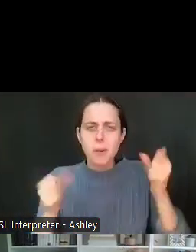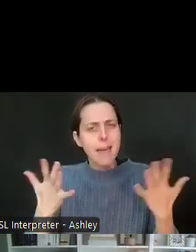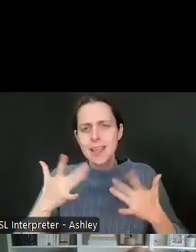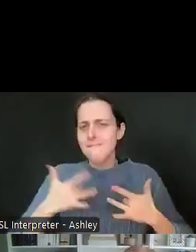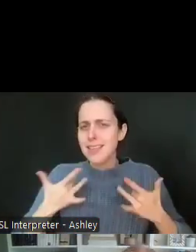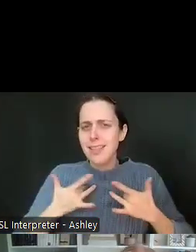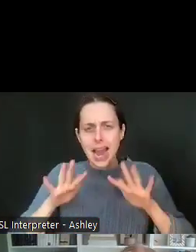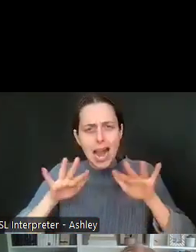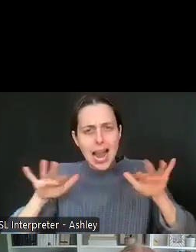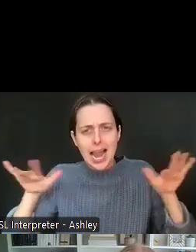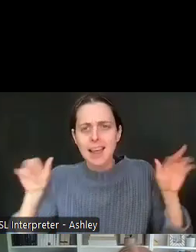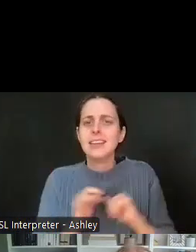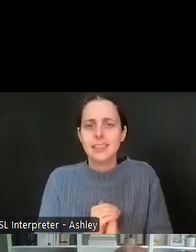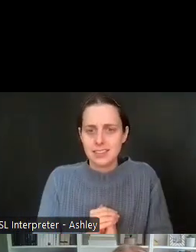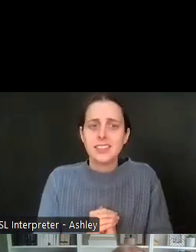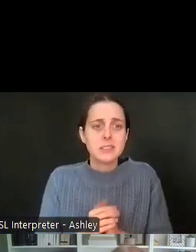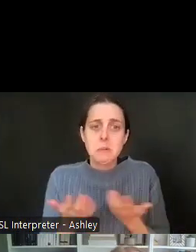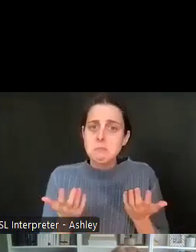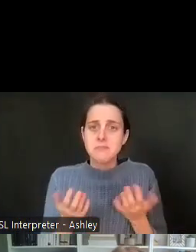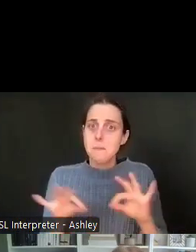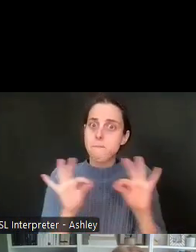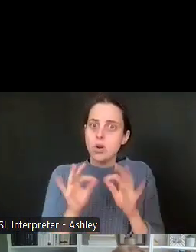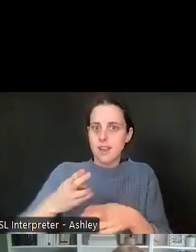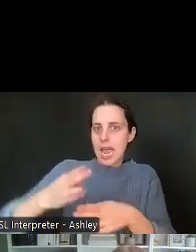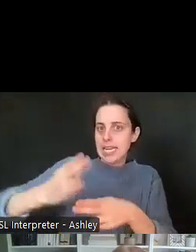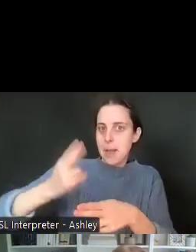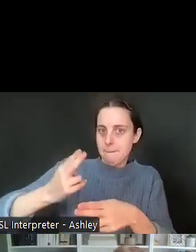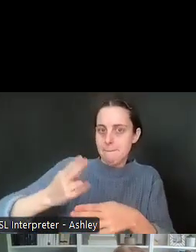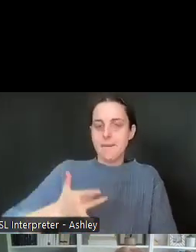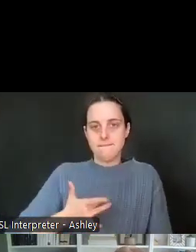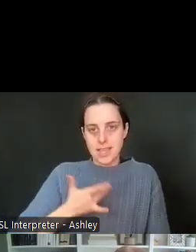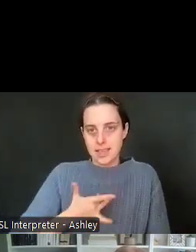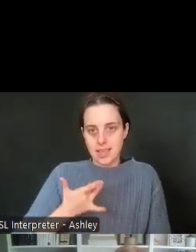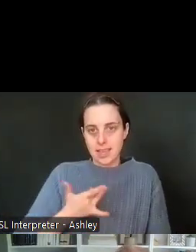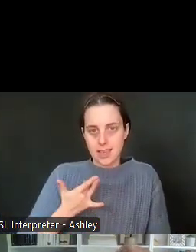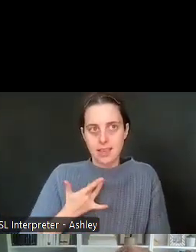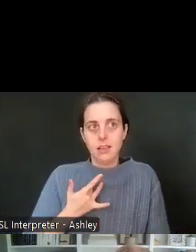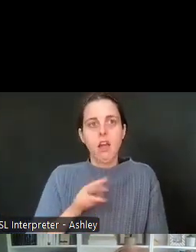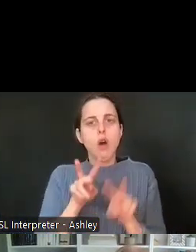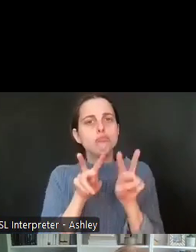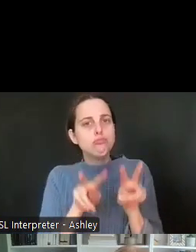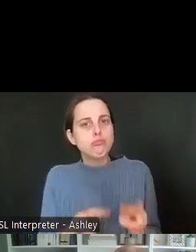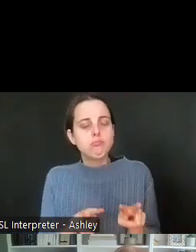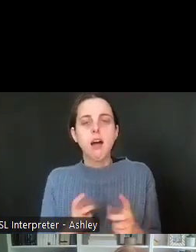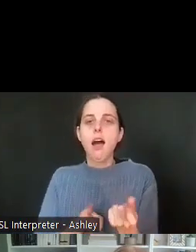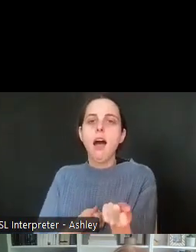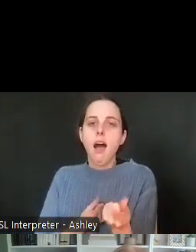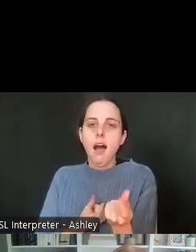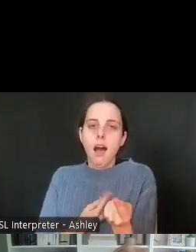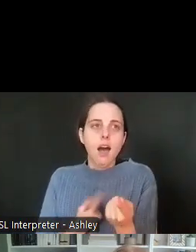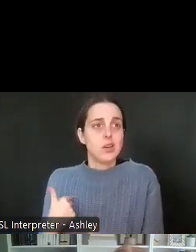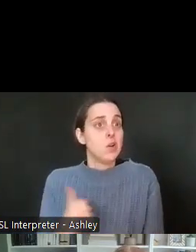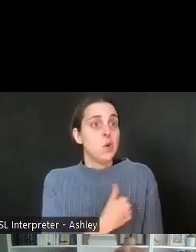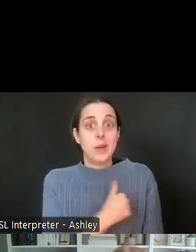it, that's what we're bringing in. And so it gives us that moment of empathy to recognize that we're not all having the same